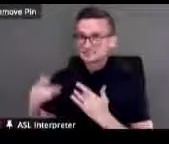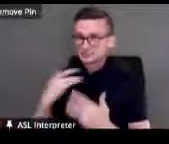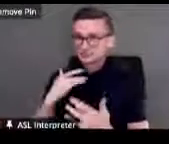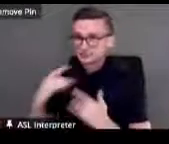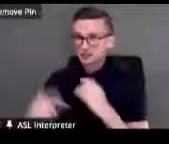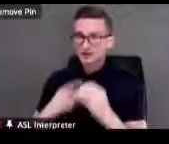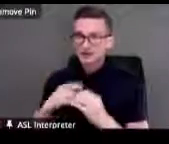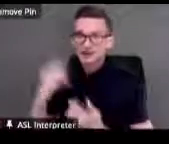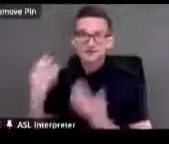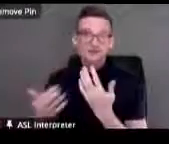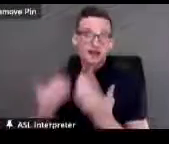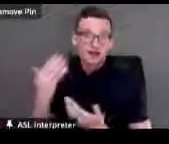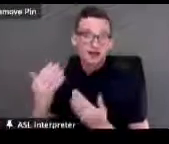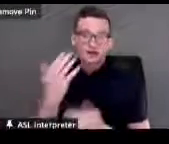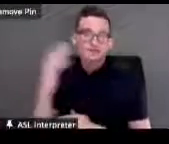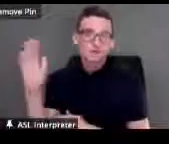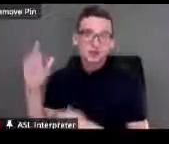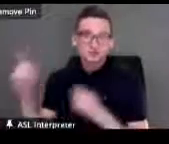management. Thank you.